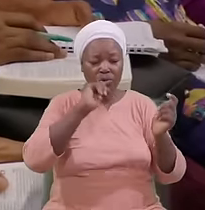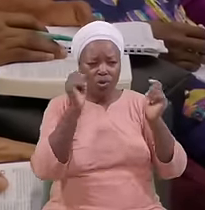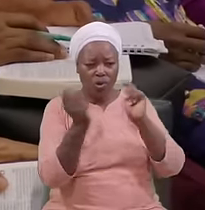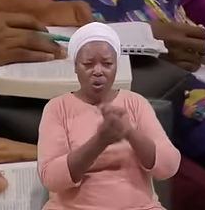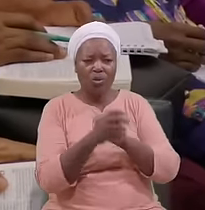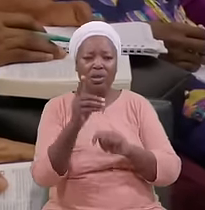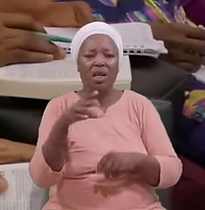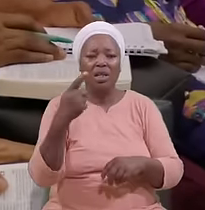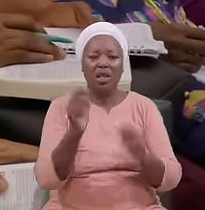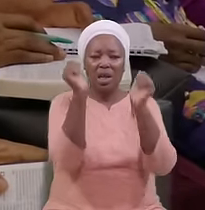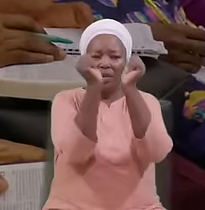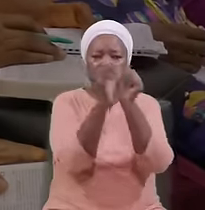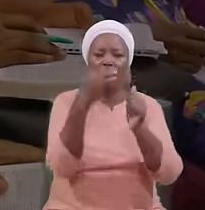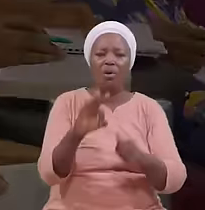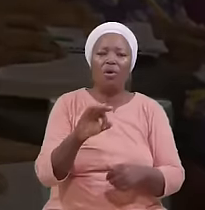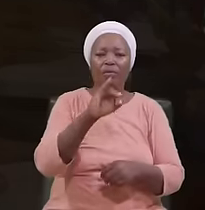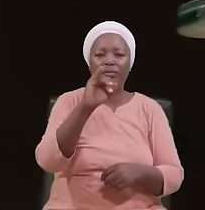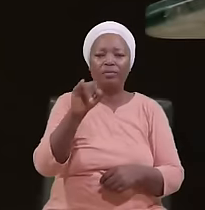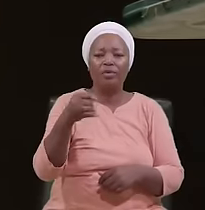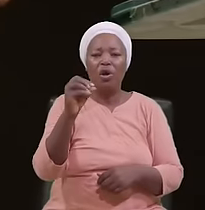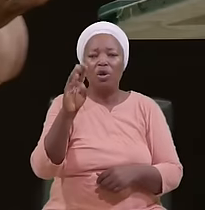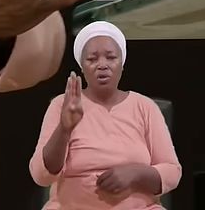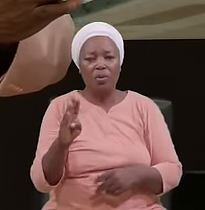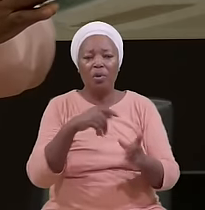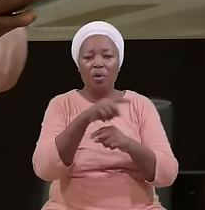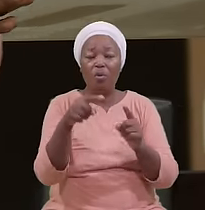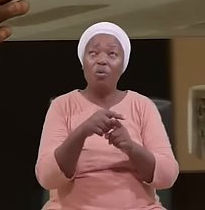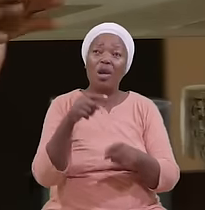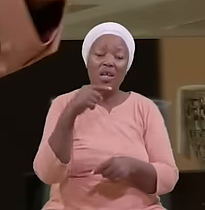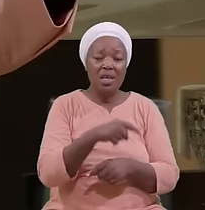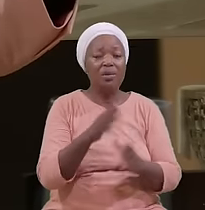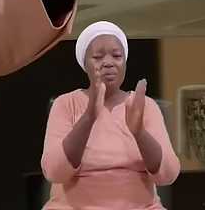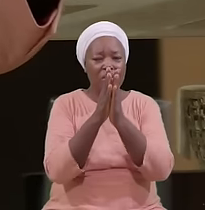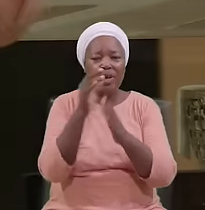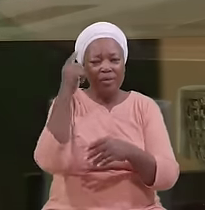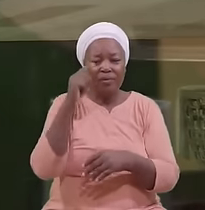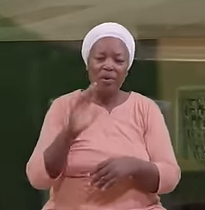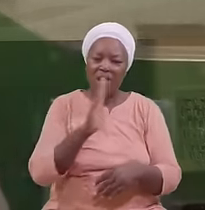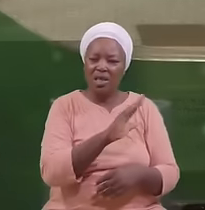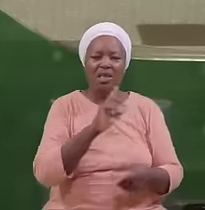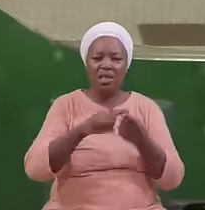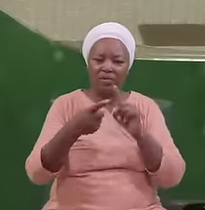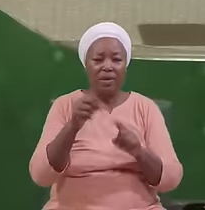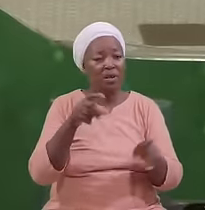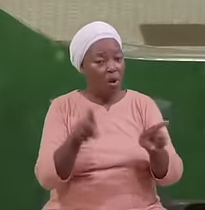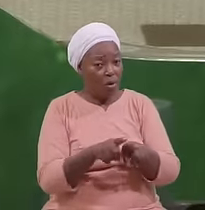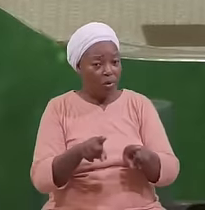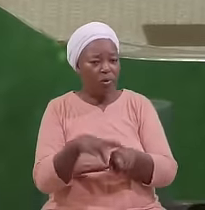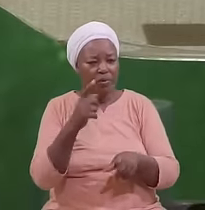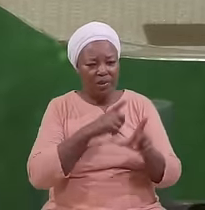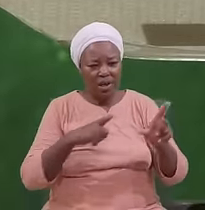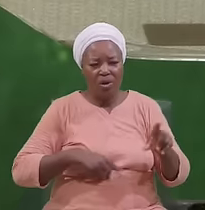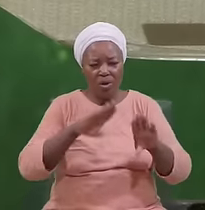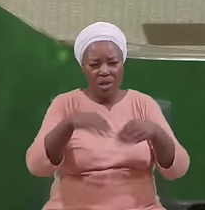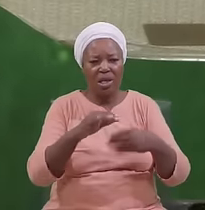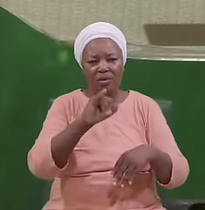the captivity of Job when he prayed for his friends. Also, the Lord gave